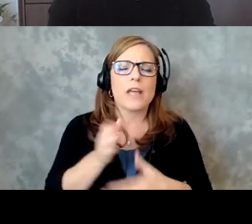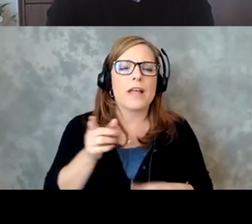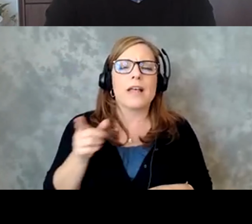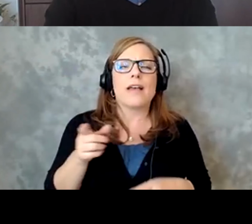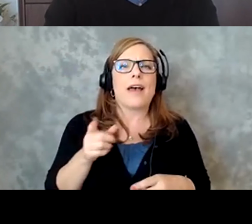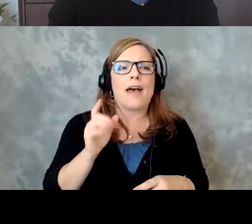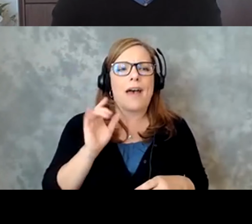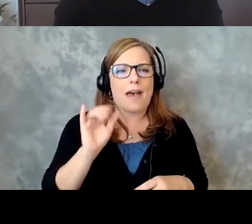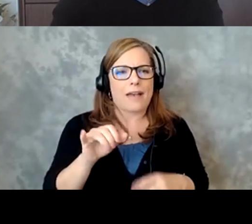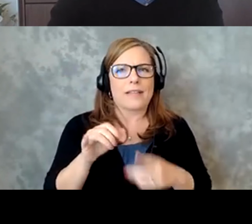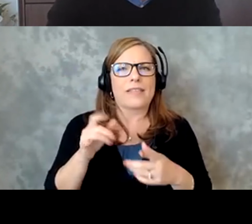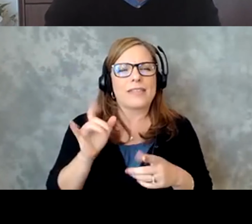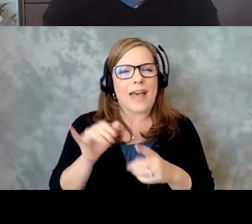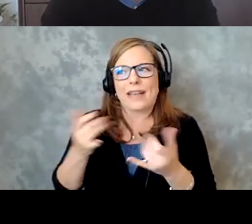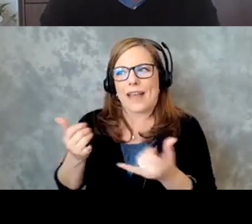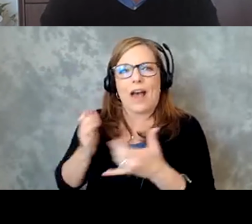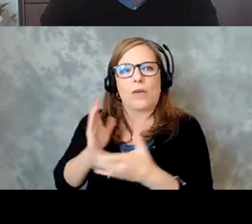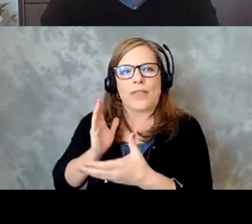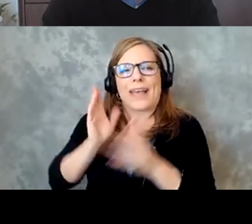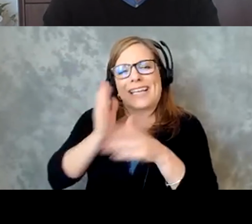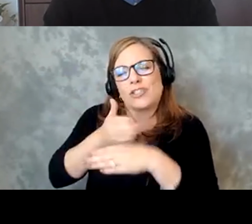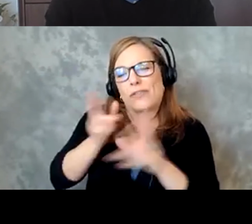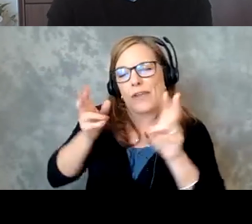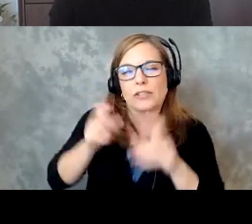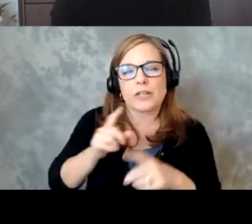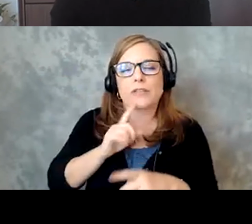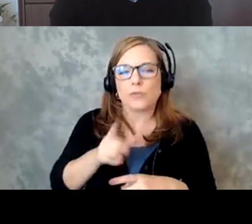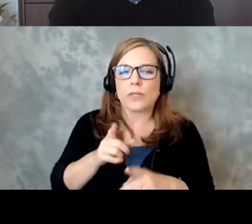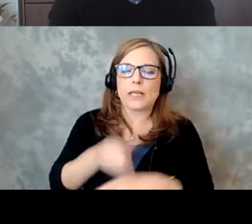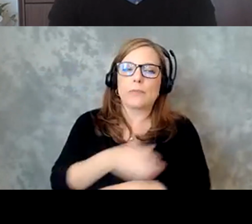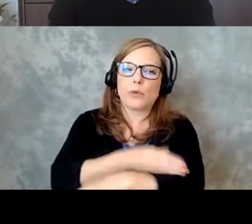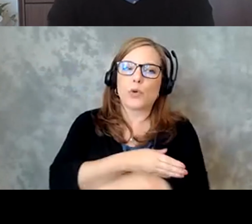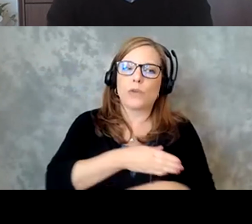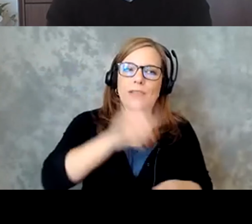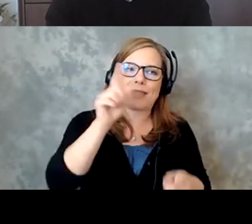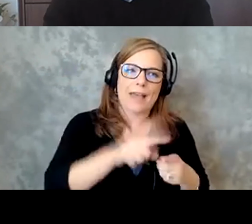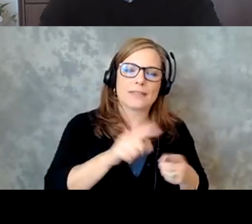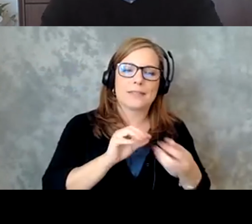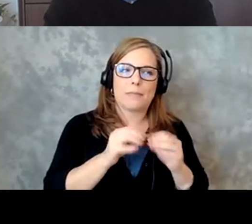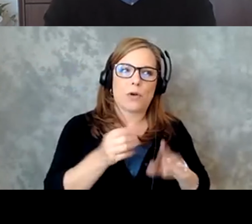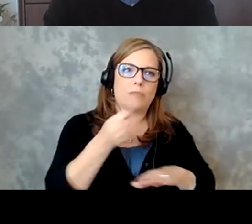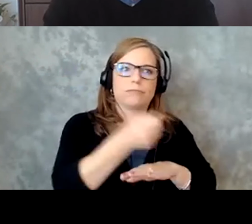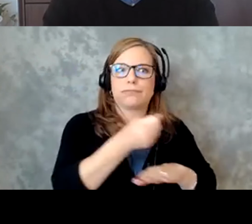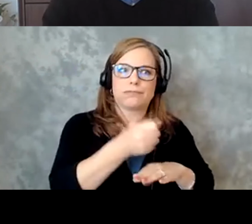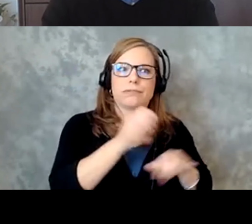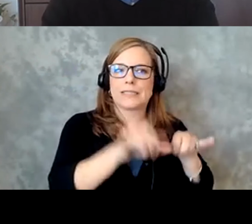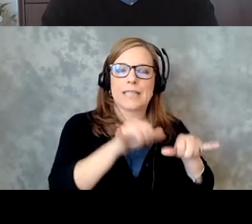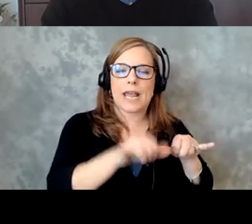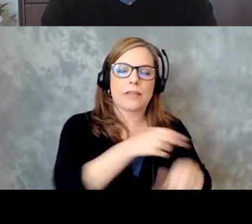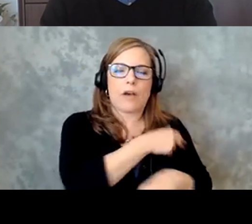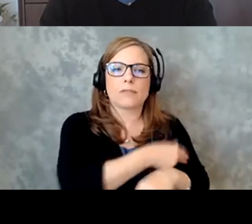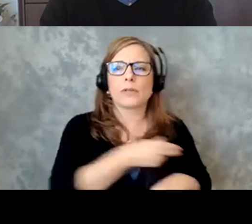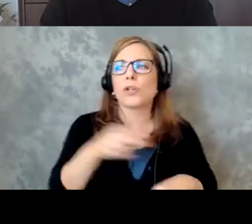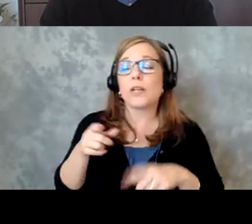has already improved their readmission rates. And of course, once you get them in and they trust you, we